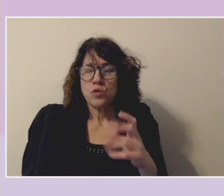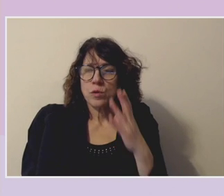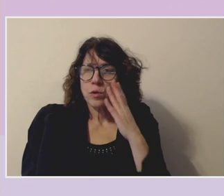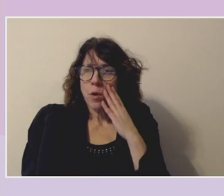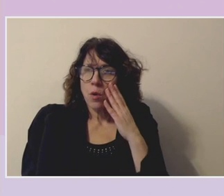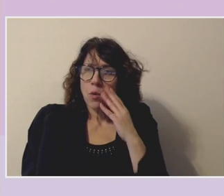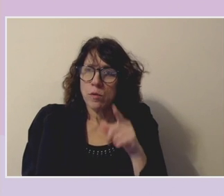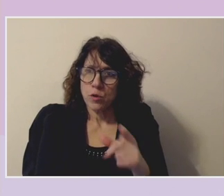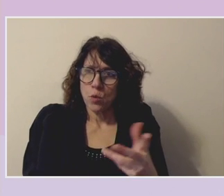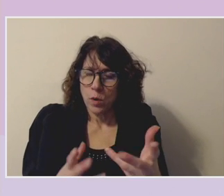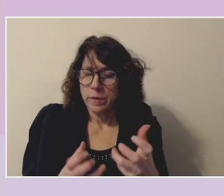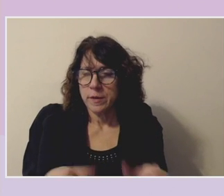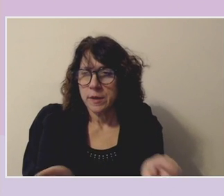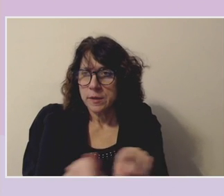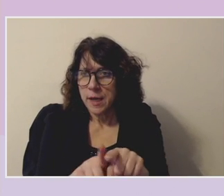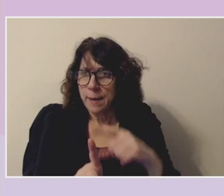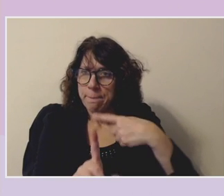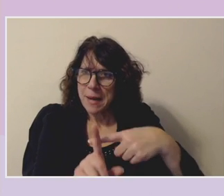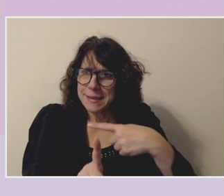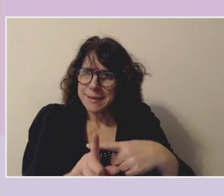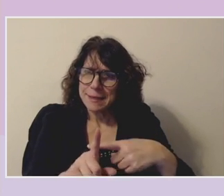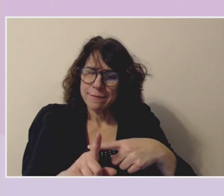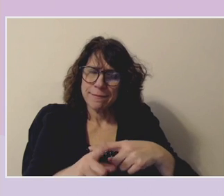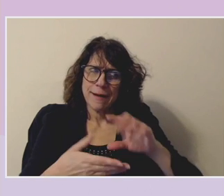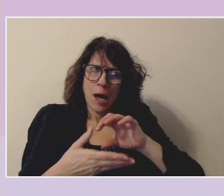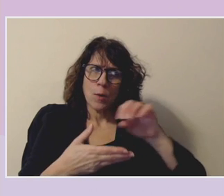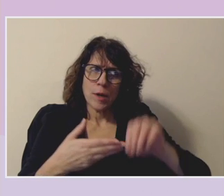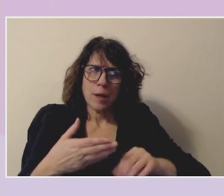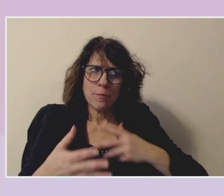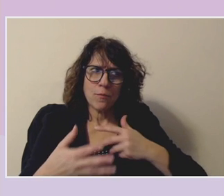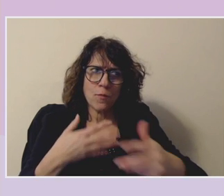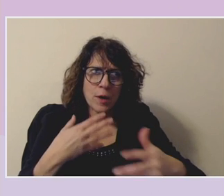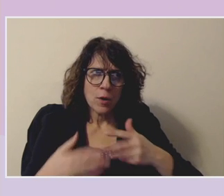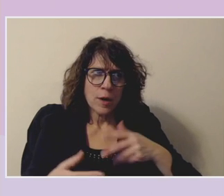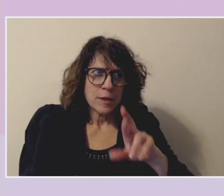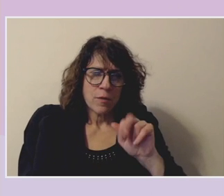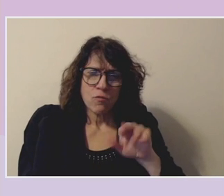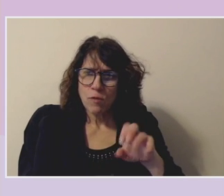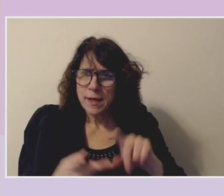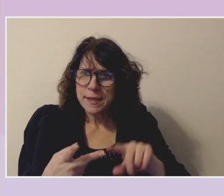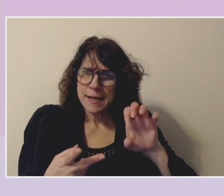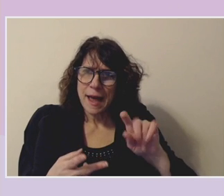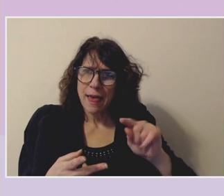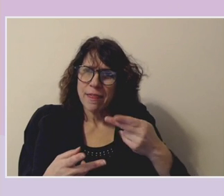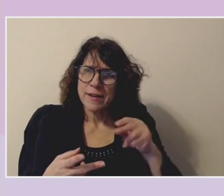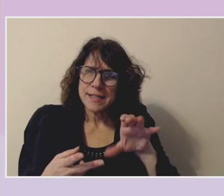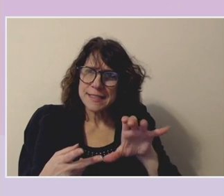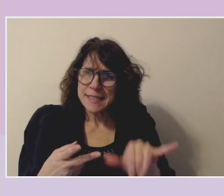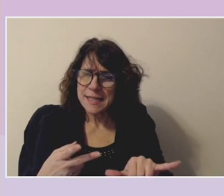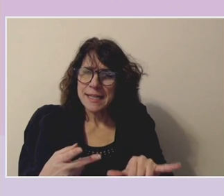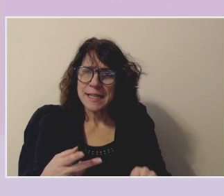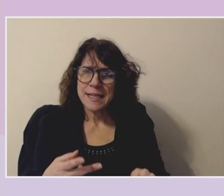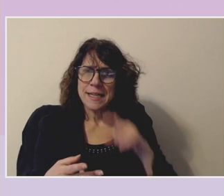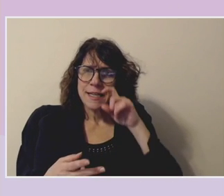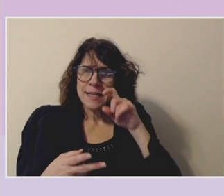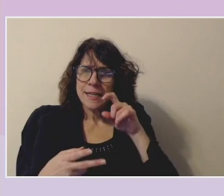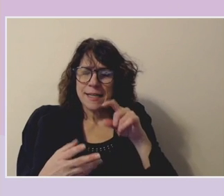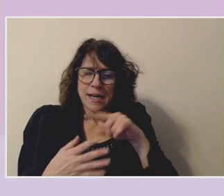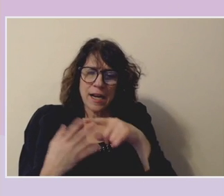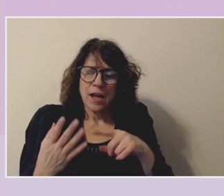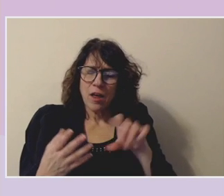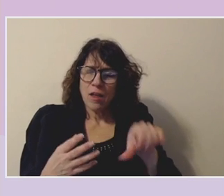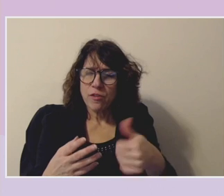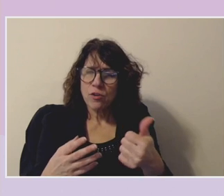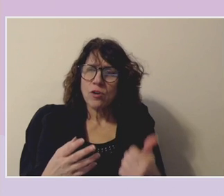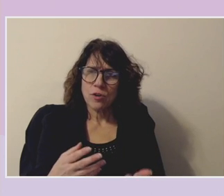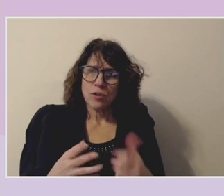the same positive outcomes for everyone, regardless, as you said, of race, ethnicity, intersectional, and other intersectional identities. So